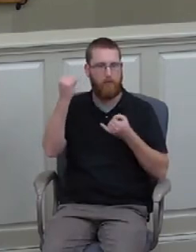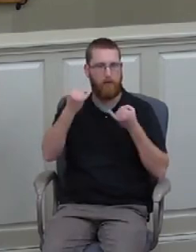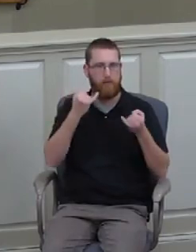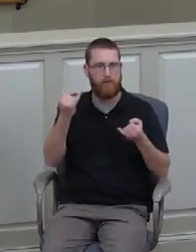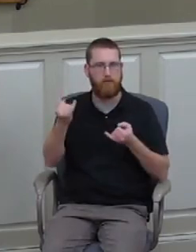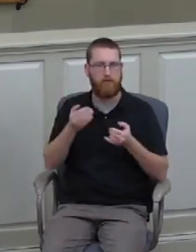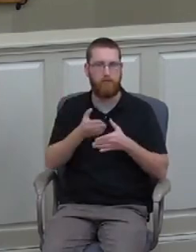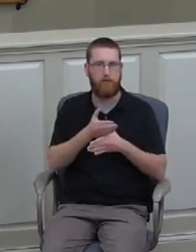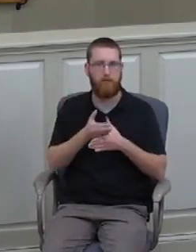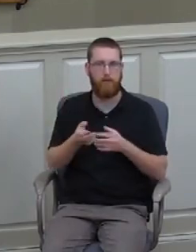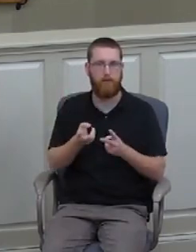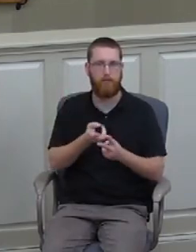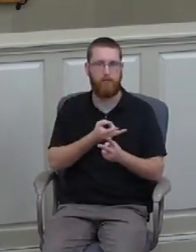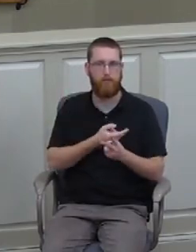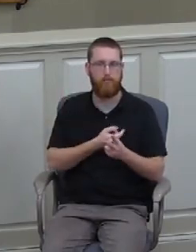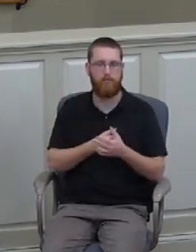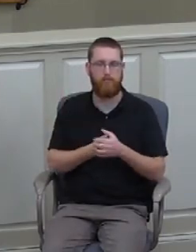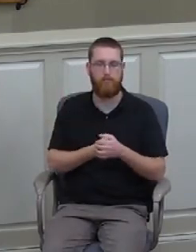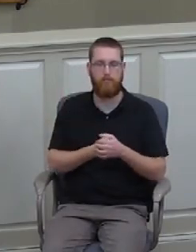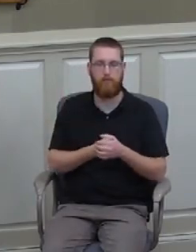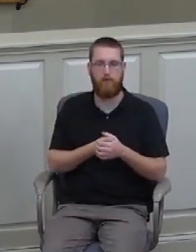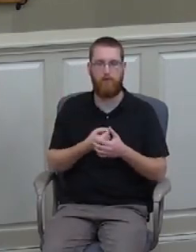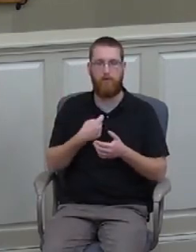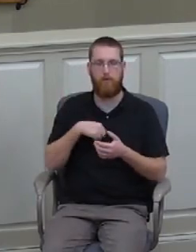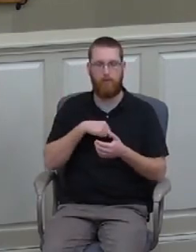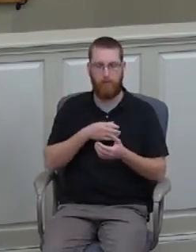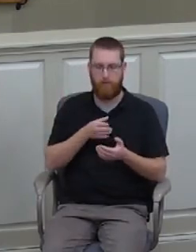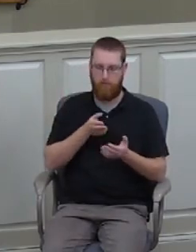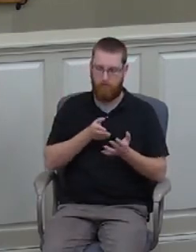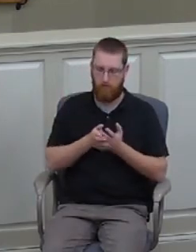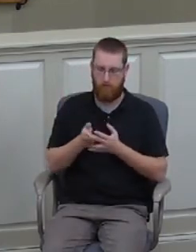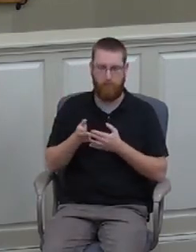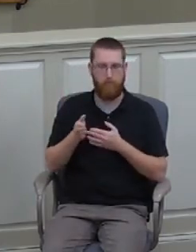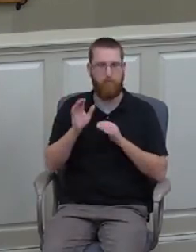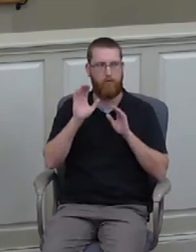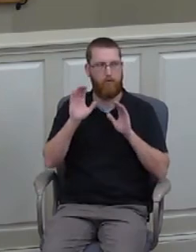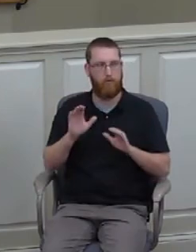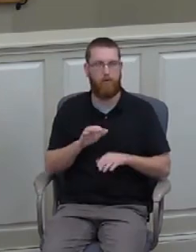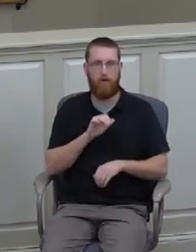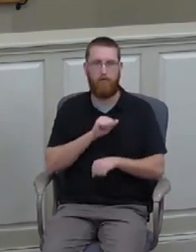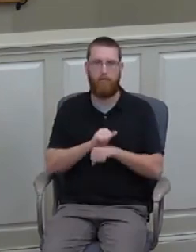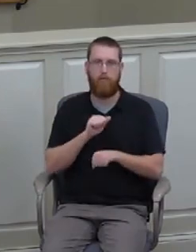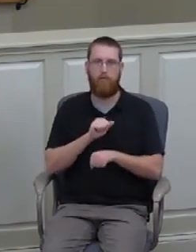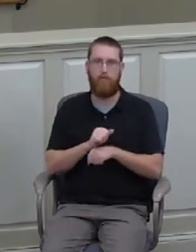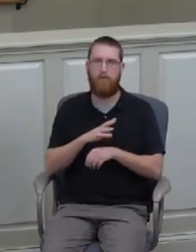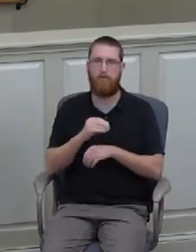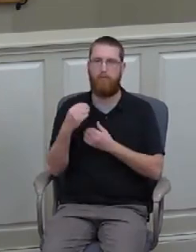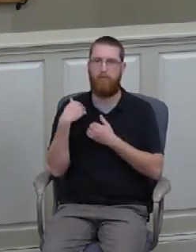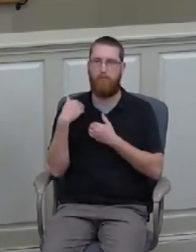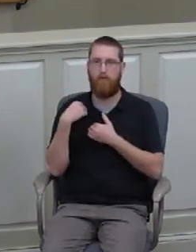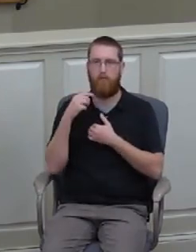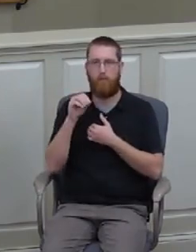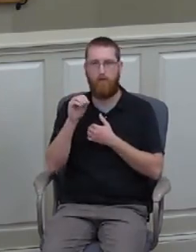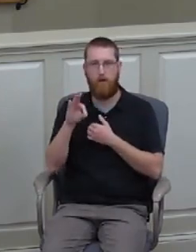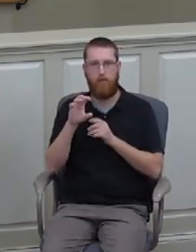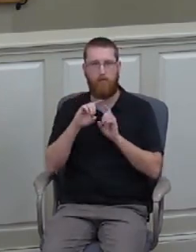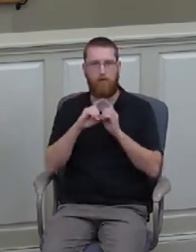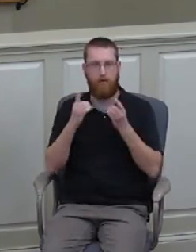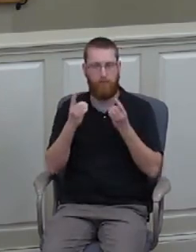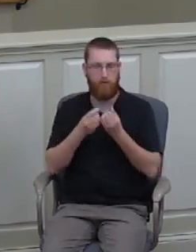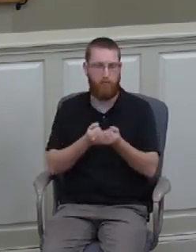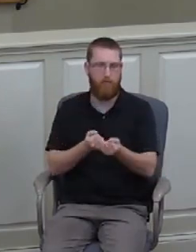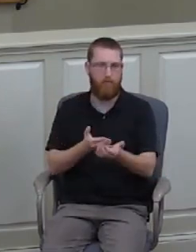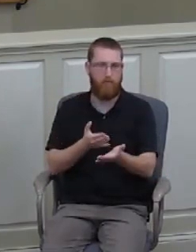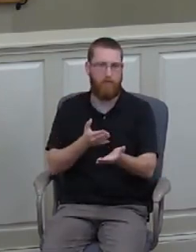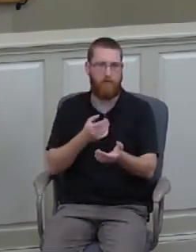bodies. We went to great lengths to describe the responsibilities of the department, to provide assurances to